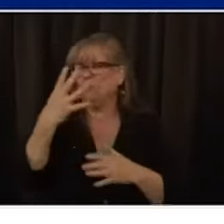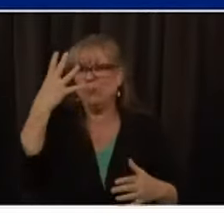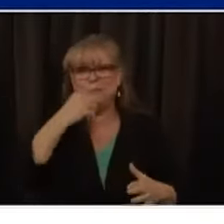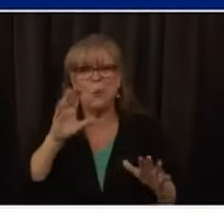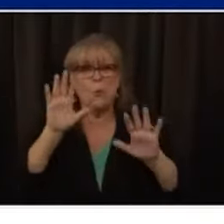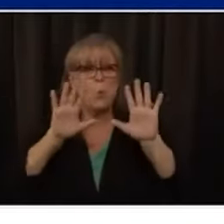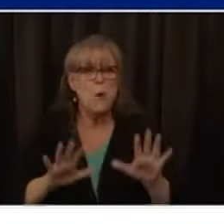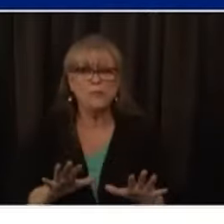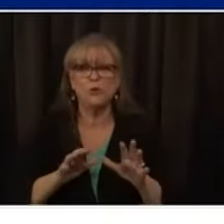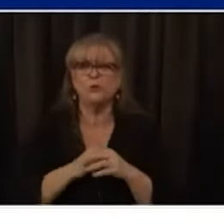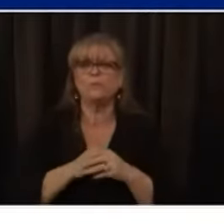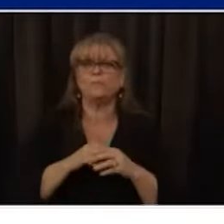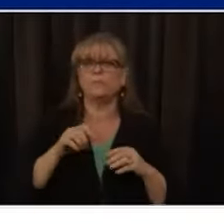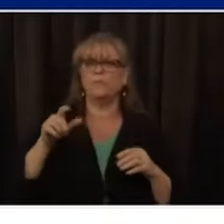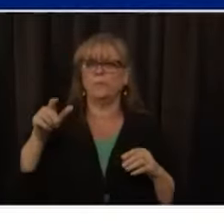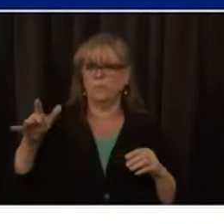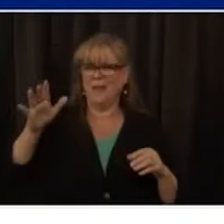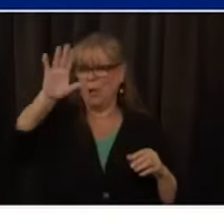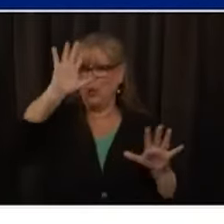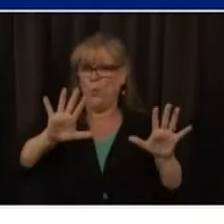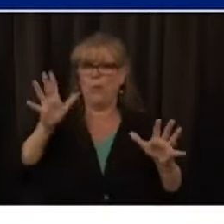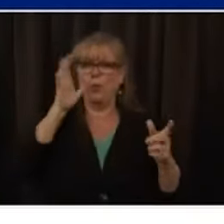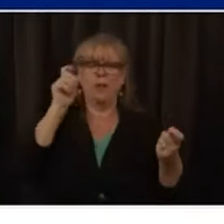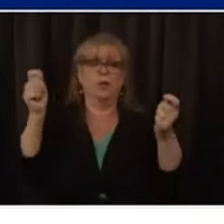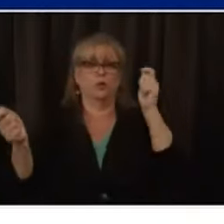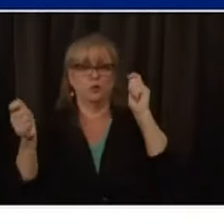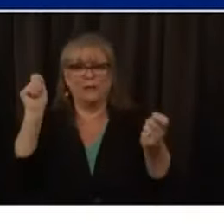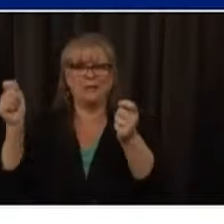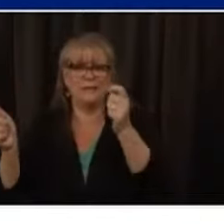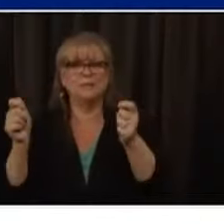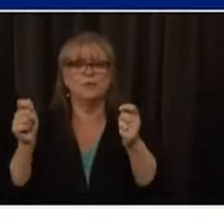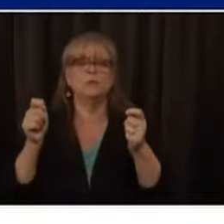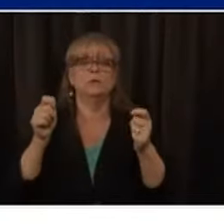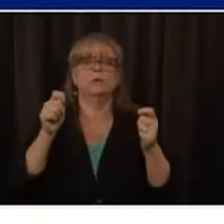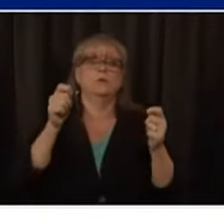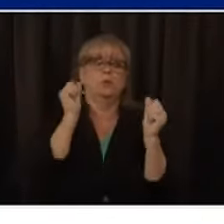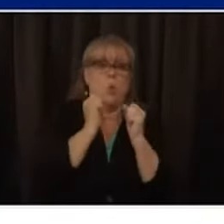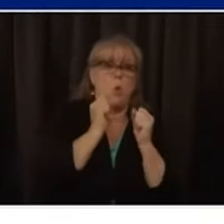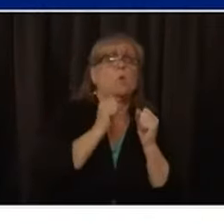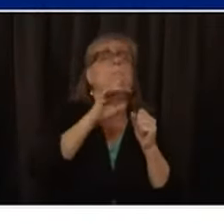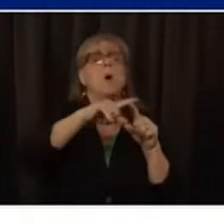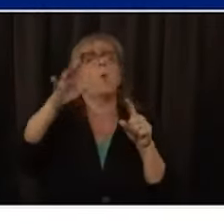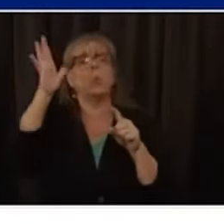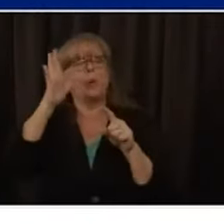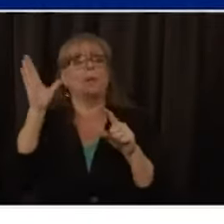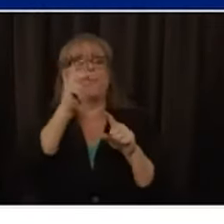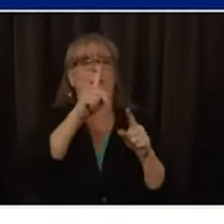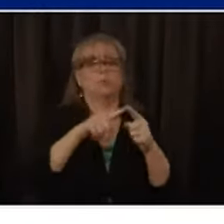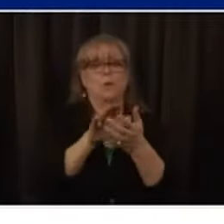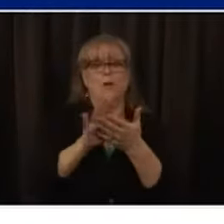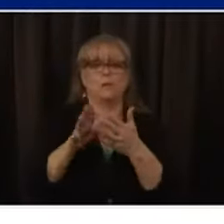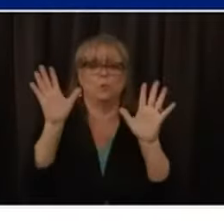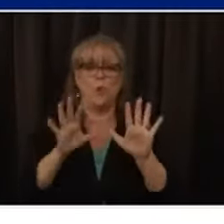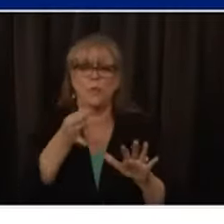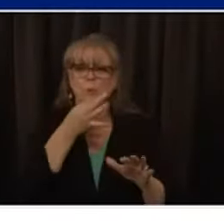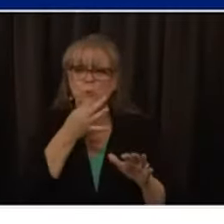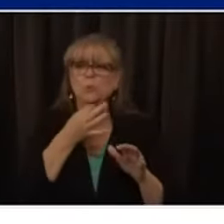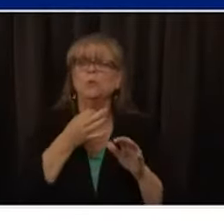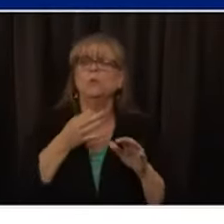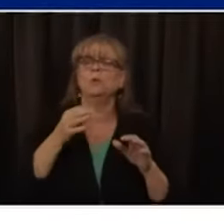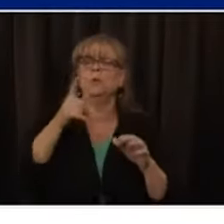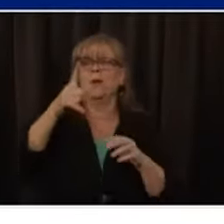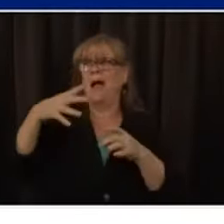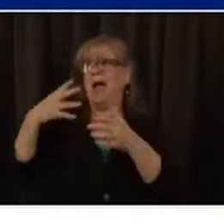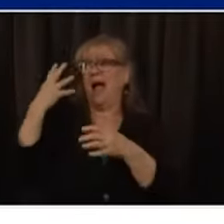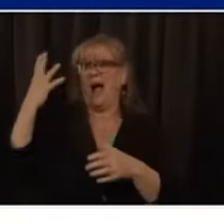back to beautiful spring weather soon enough. If there's somebody you're longing to socialize with or hang out with, small groups, outdoor activities are